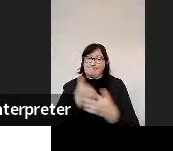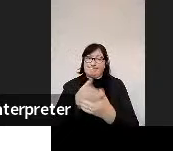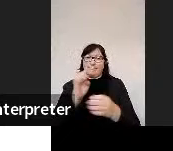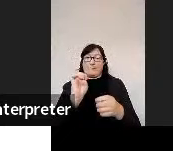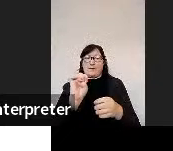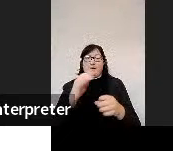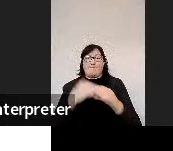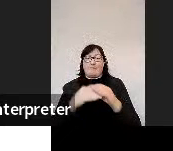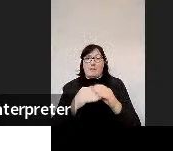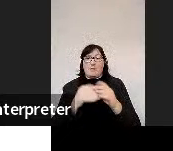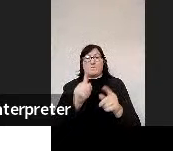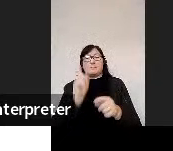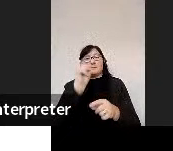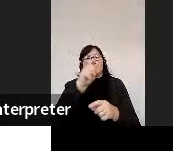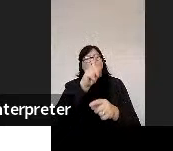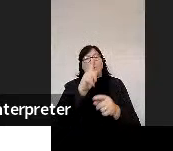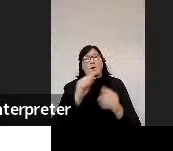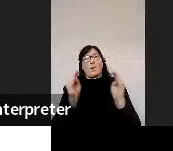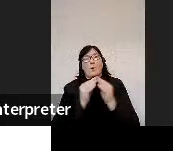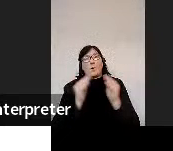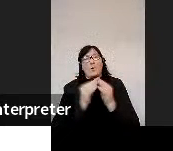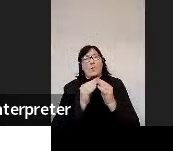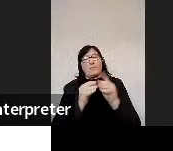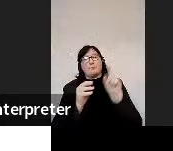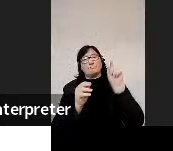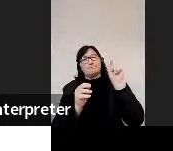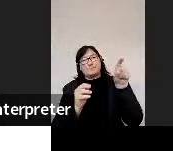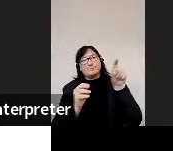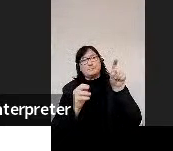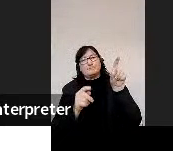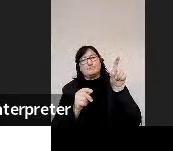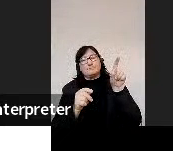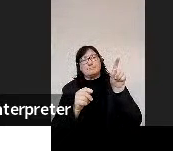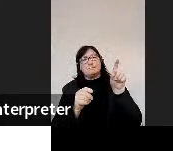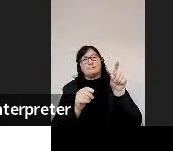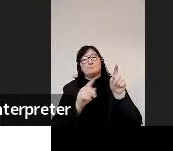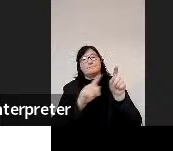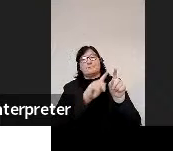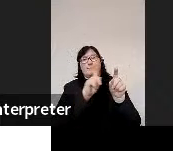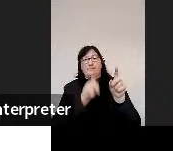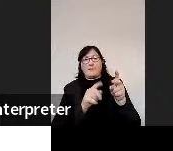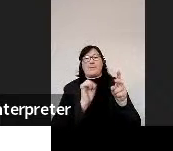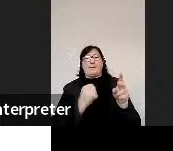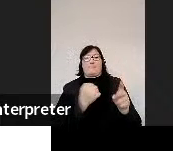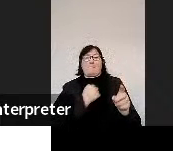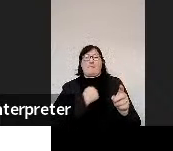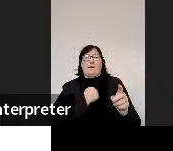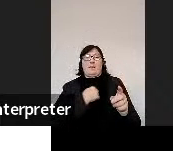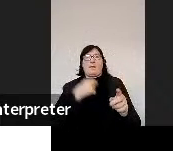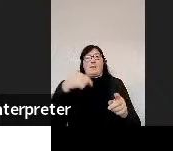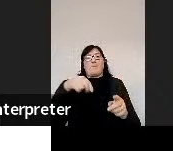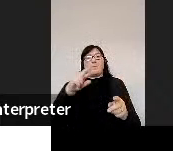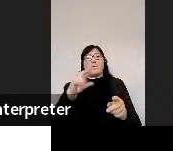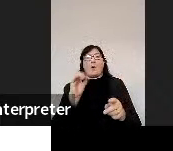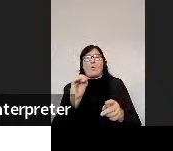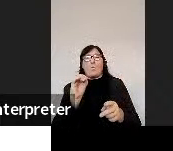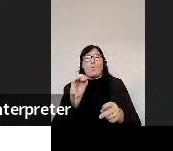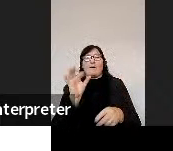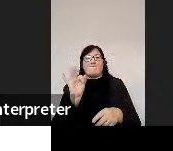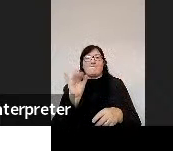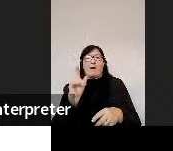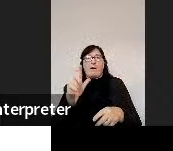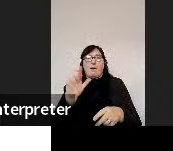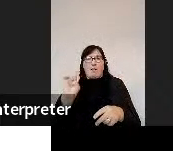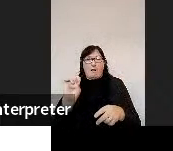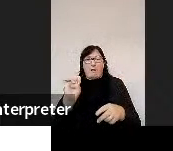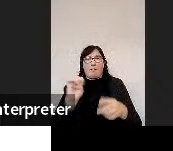button on the top menu. Thereafter, you would click on the My Profile button on the left-hand side. It will bring up a